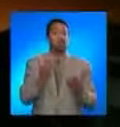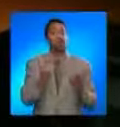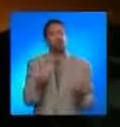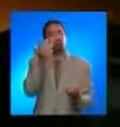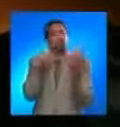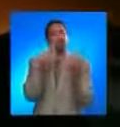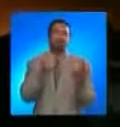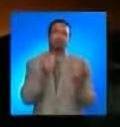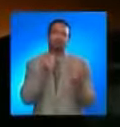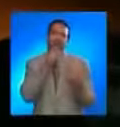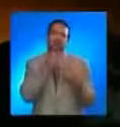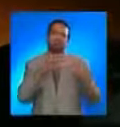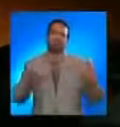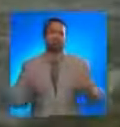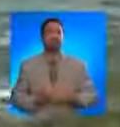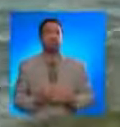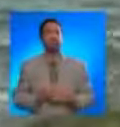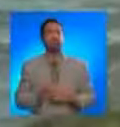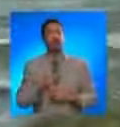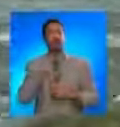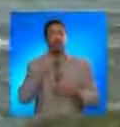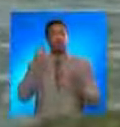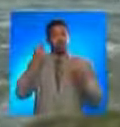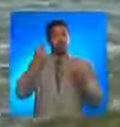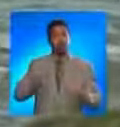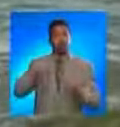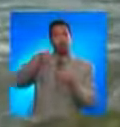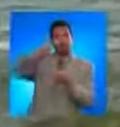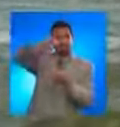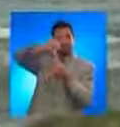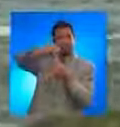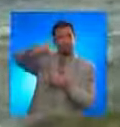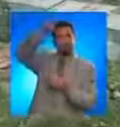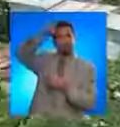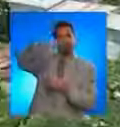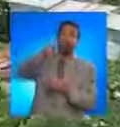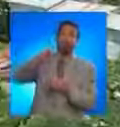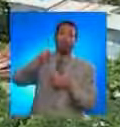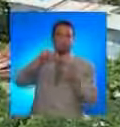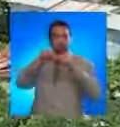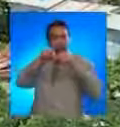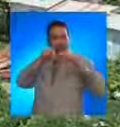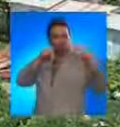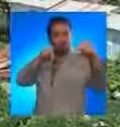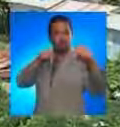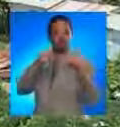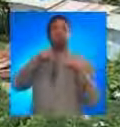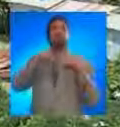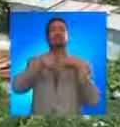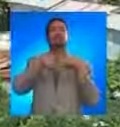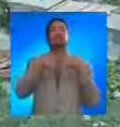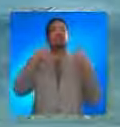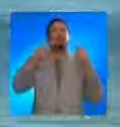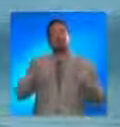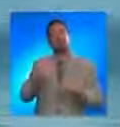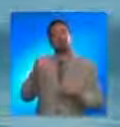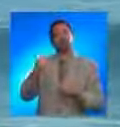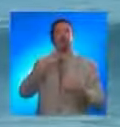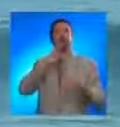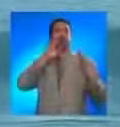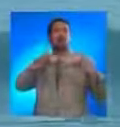fire, can be generated. The vertical height or run-up of a tsunami, as well as its penetration inland or inundation,